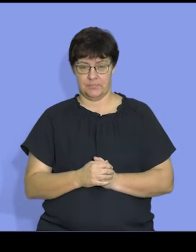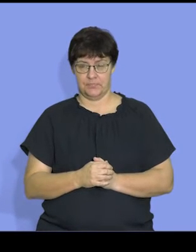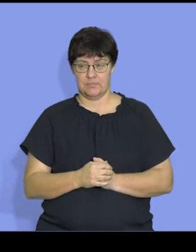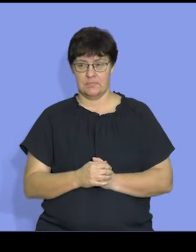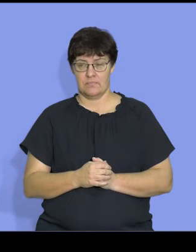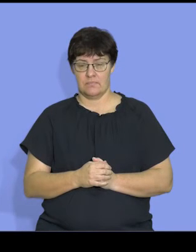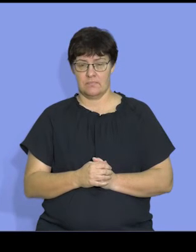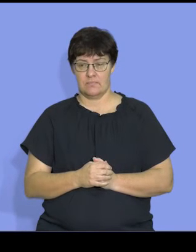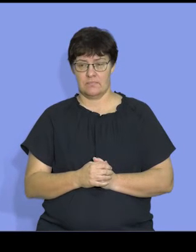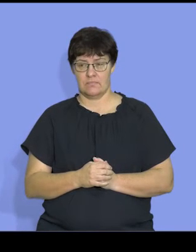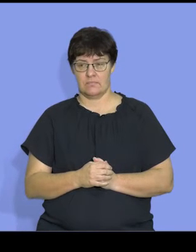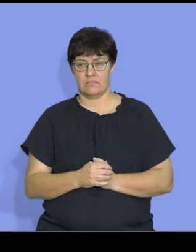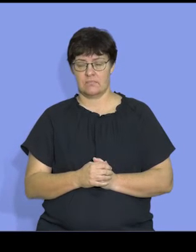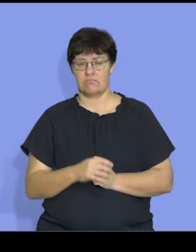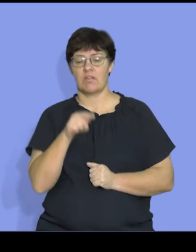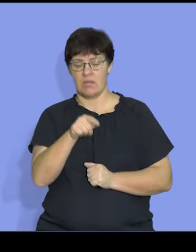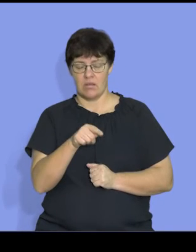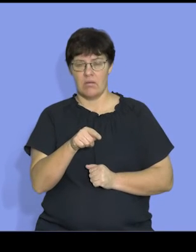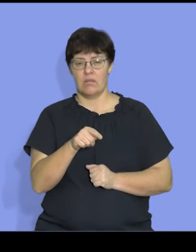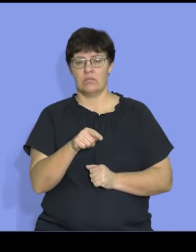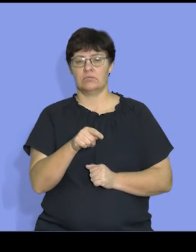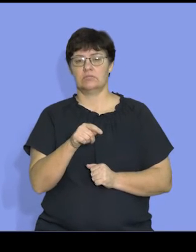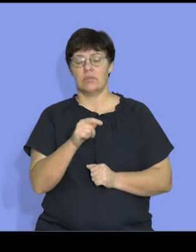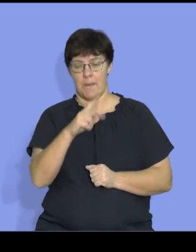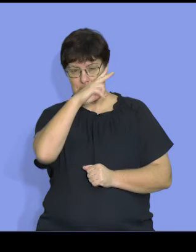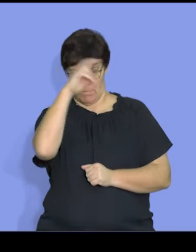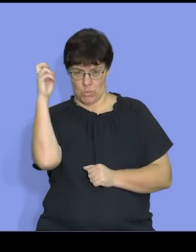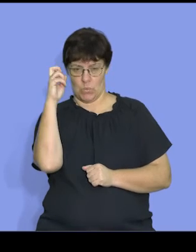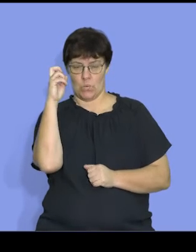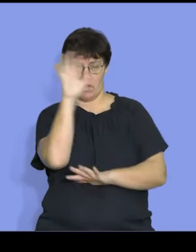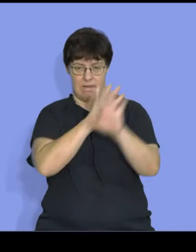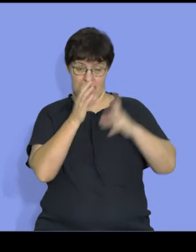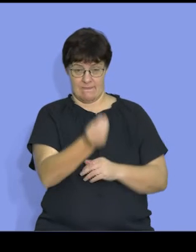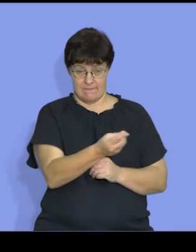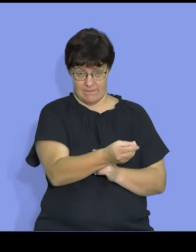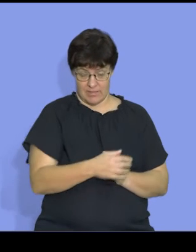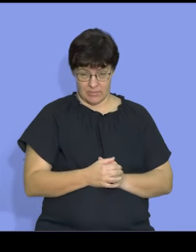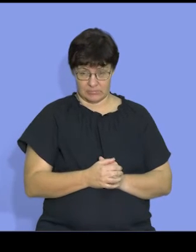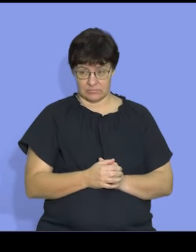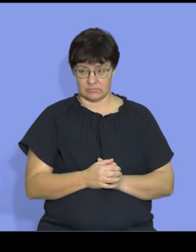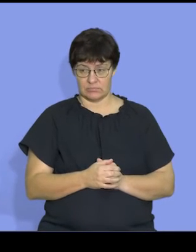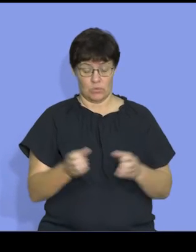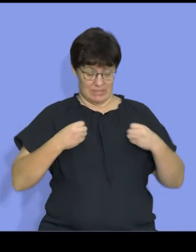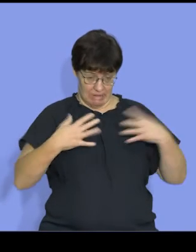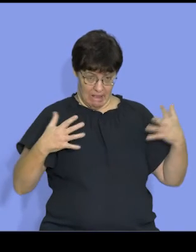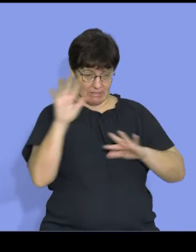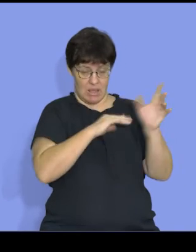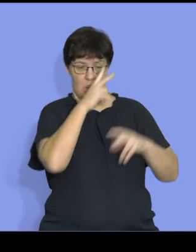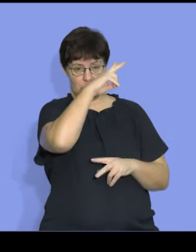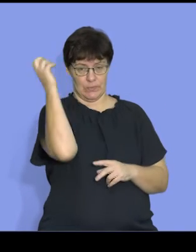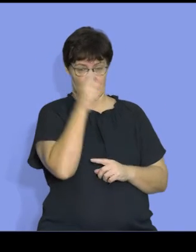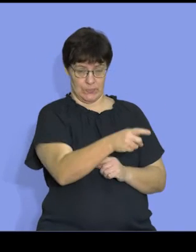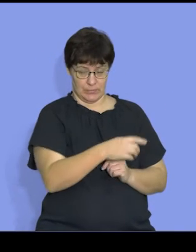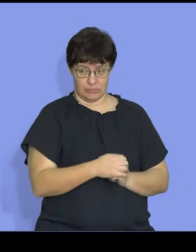a strong base, bromothiamyl blue will be blue in color, okay? So the initial color is blue. So as we continue